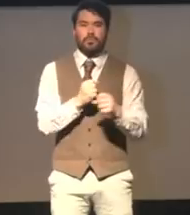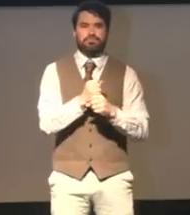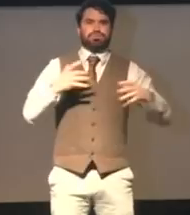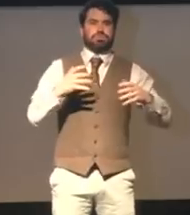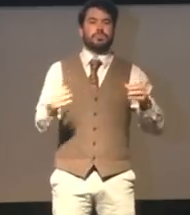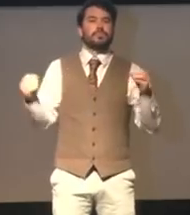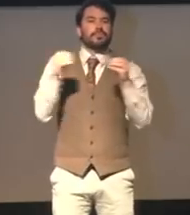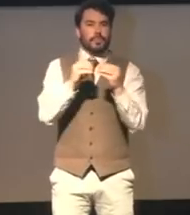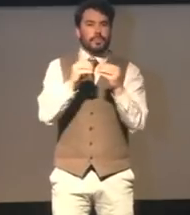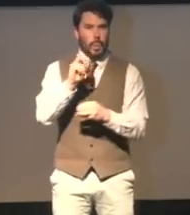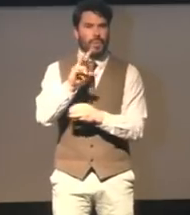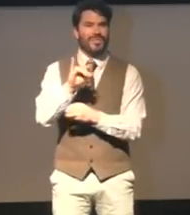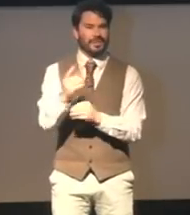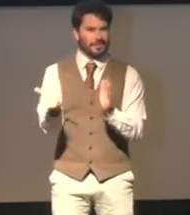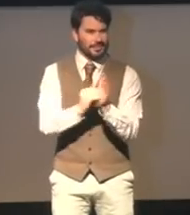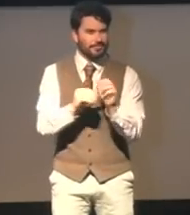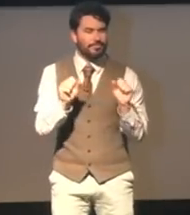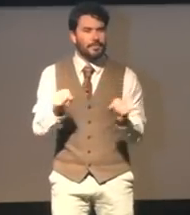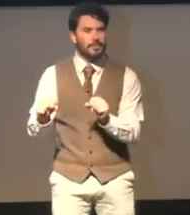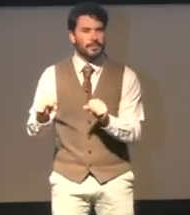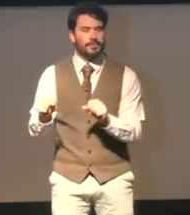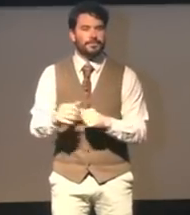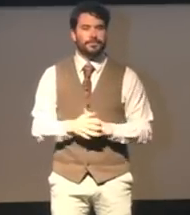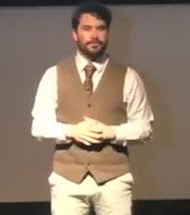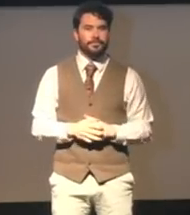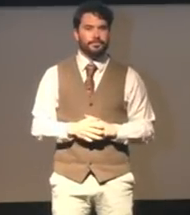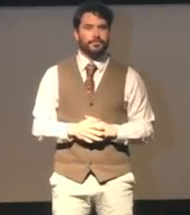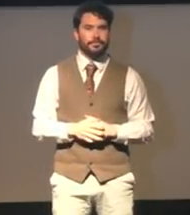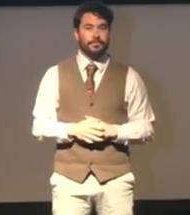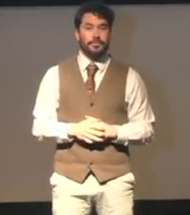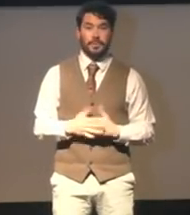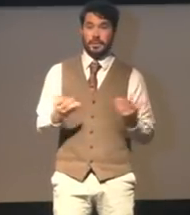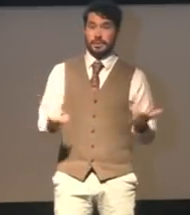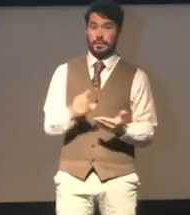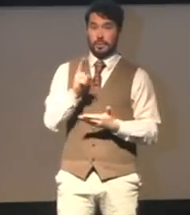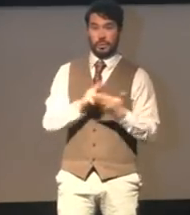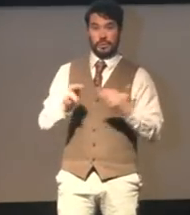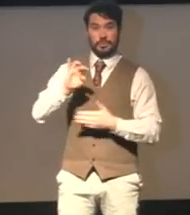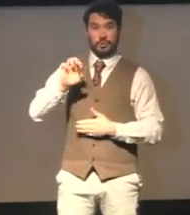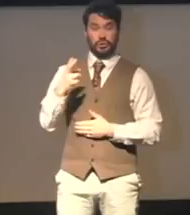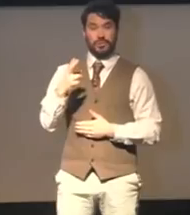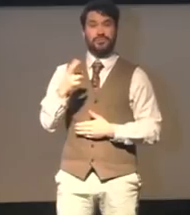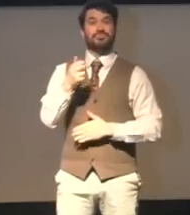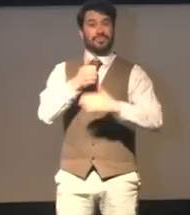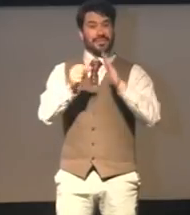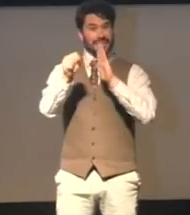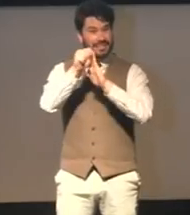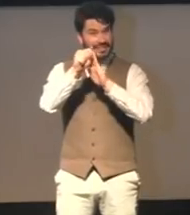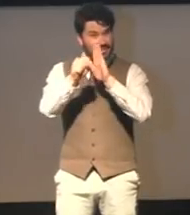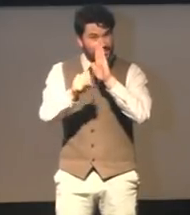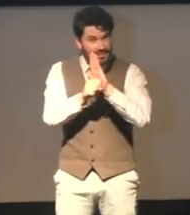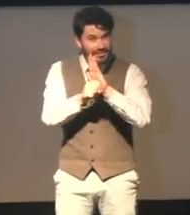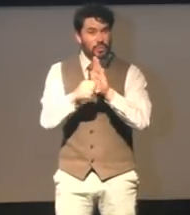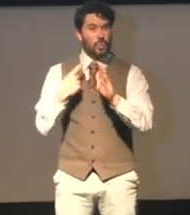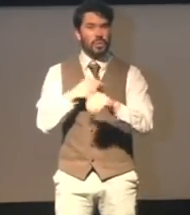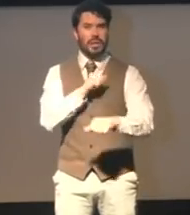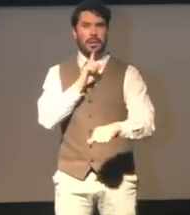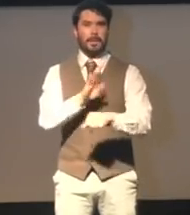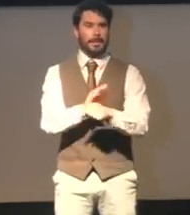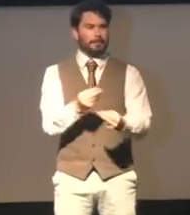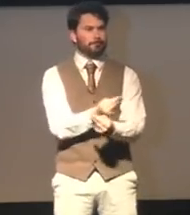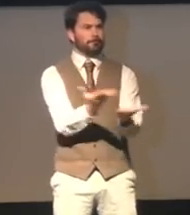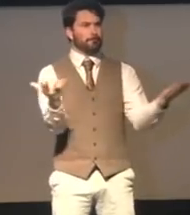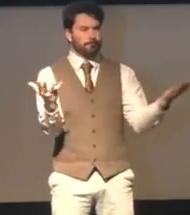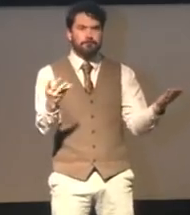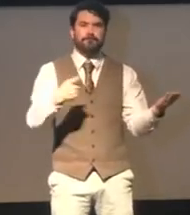as we are a state of Michigan, we are a state institution, and we remain committed to the citizens of the state. And I think that